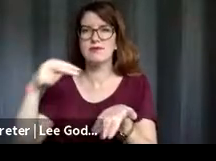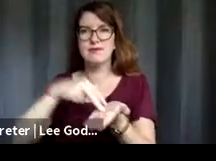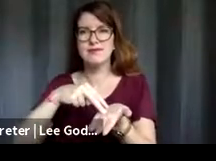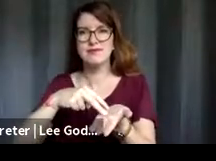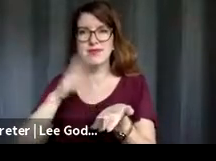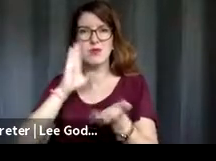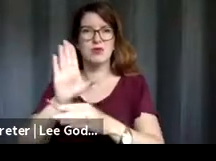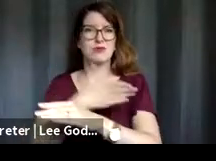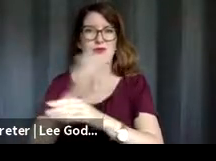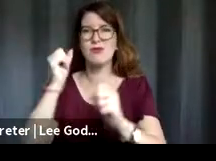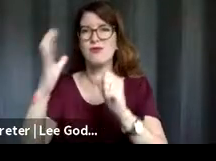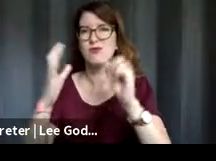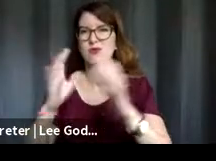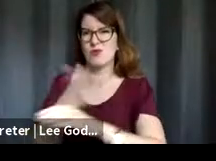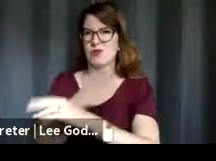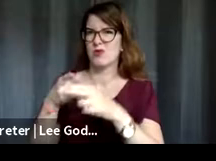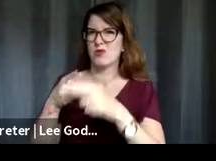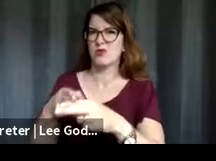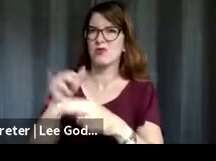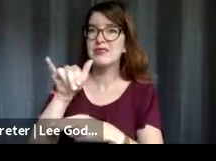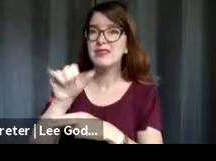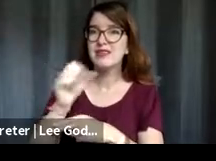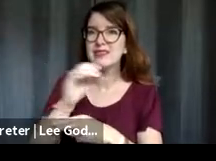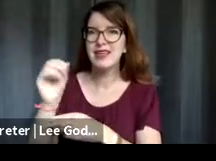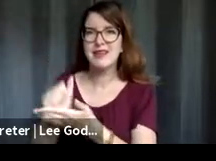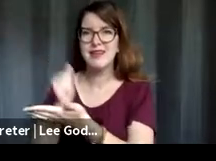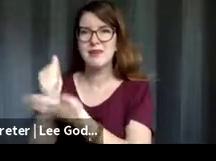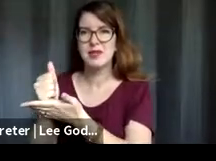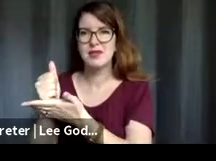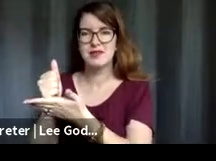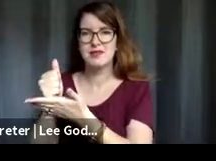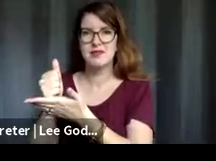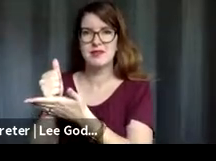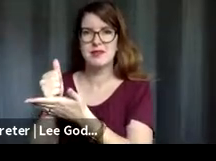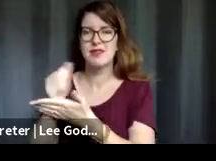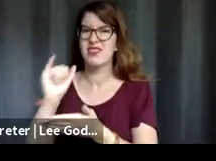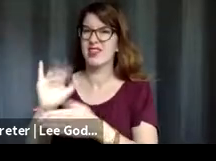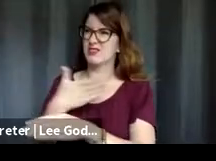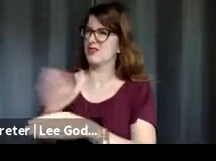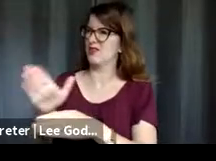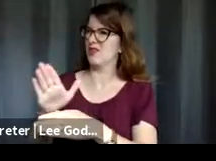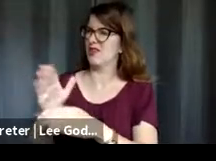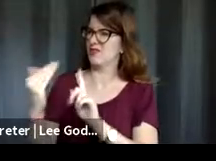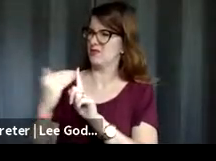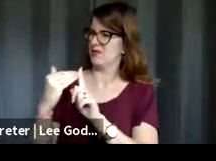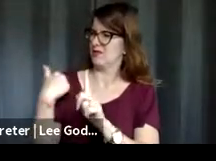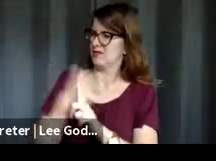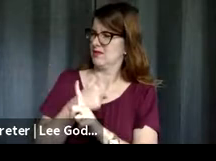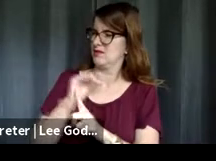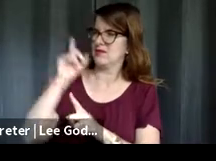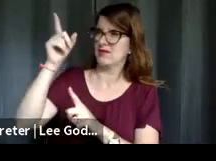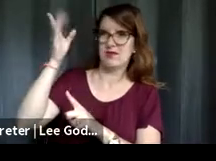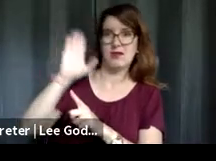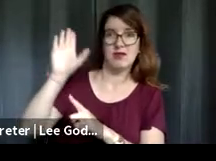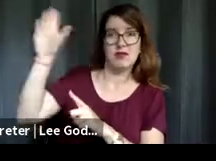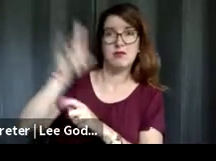up. We're going to be singing a song called Yes and Amen. And this song reminds us of God's promises, that what